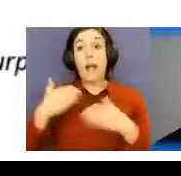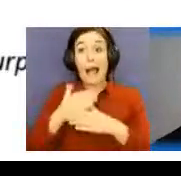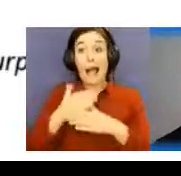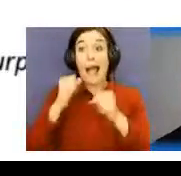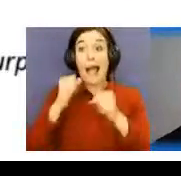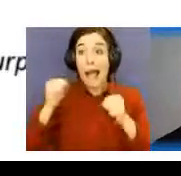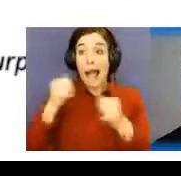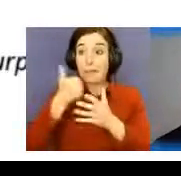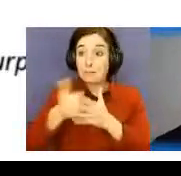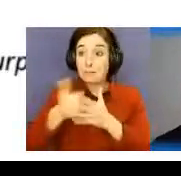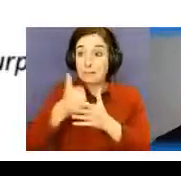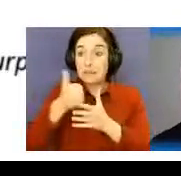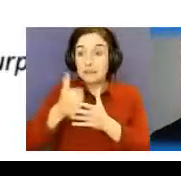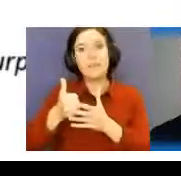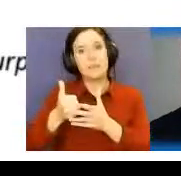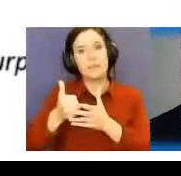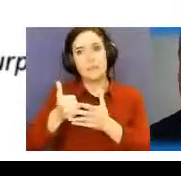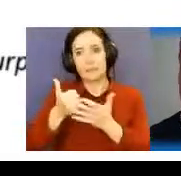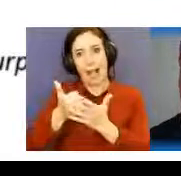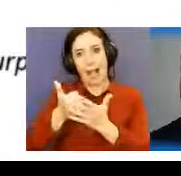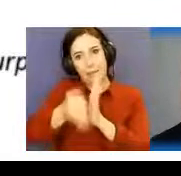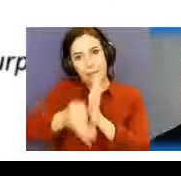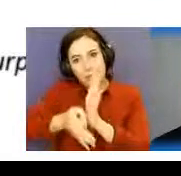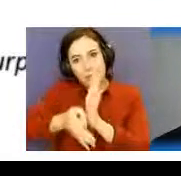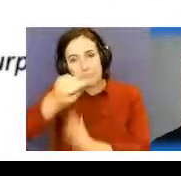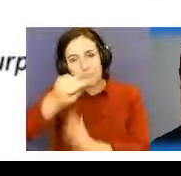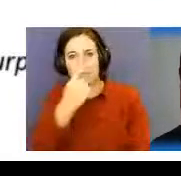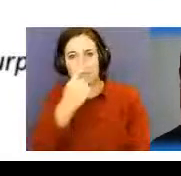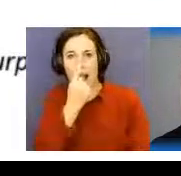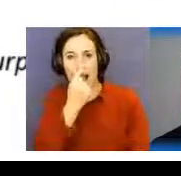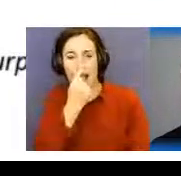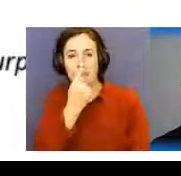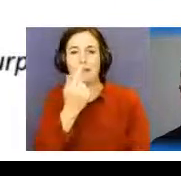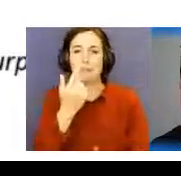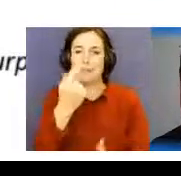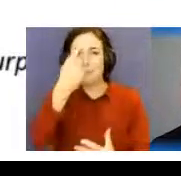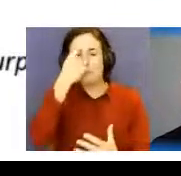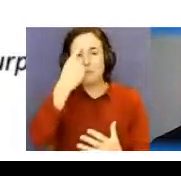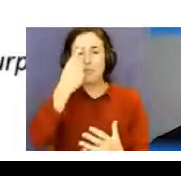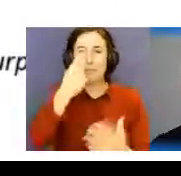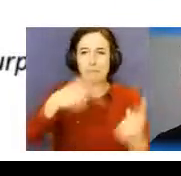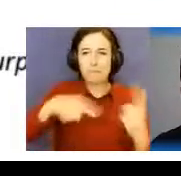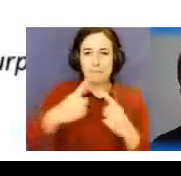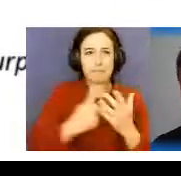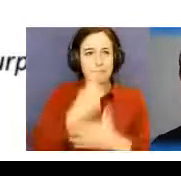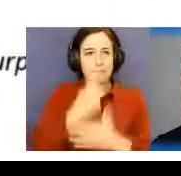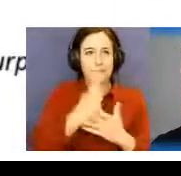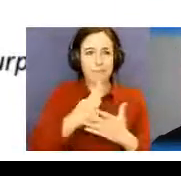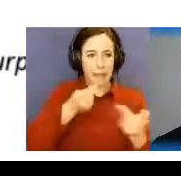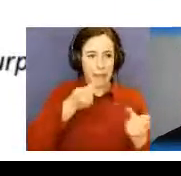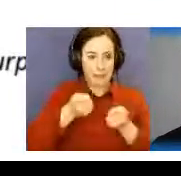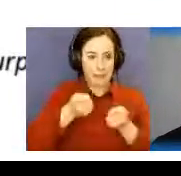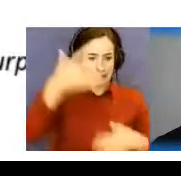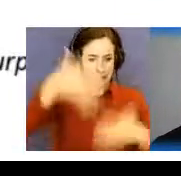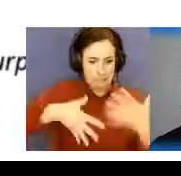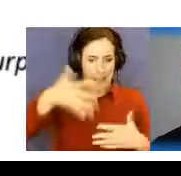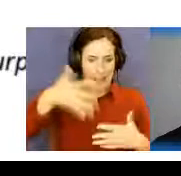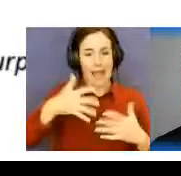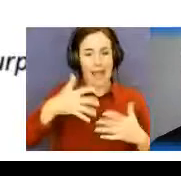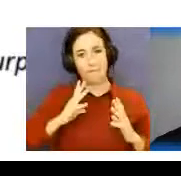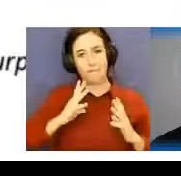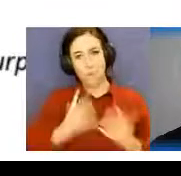so is being active. For all of the different ways we know around the symptoms around fatigue and pain management and many of the symptoms that people with long-term conditions